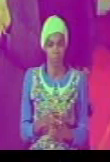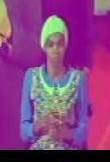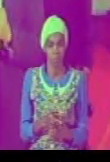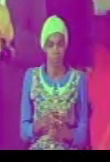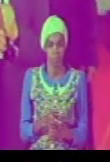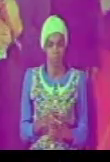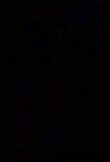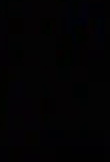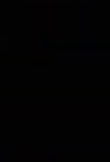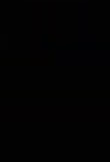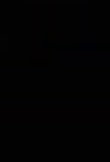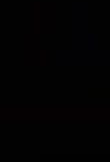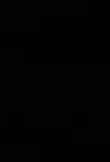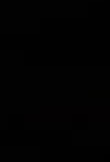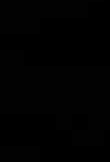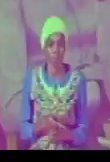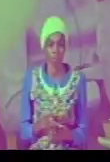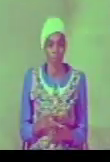impact.